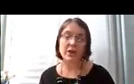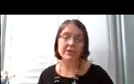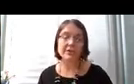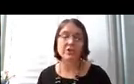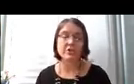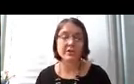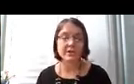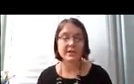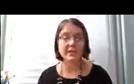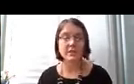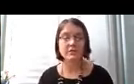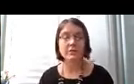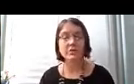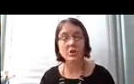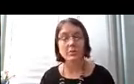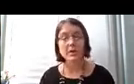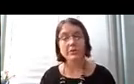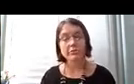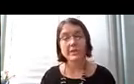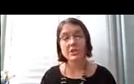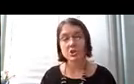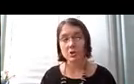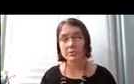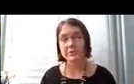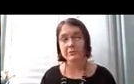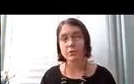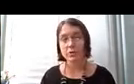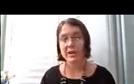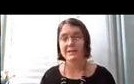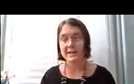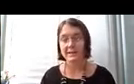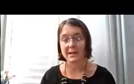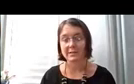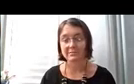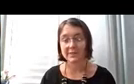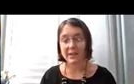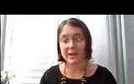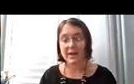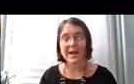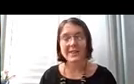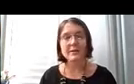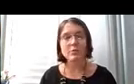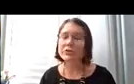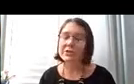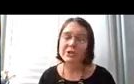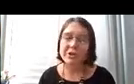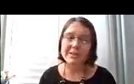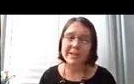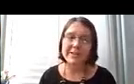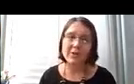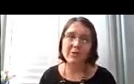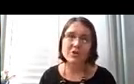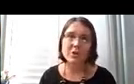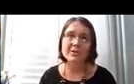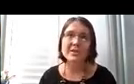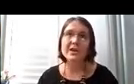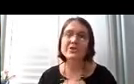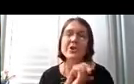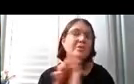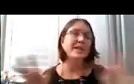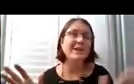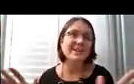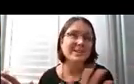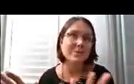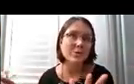you're going to ask students to think of the top three jobs for that sector. And they want to try and think of jobs